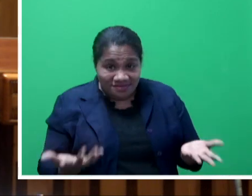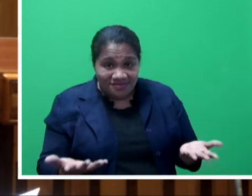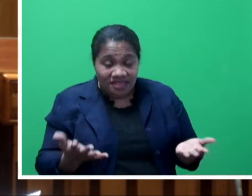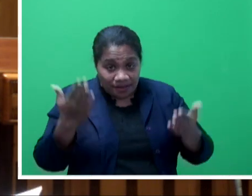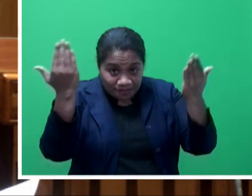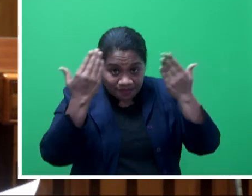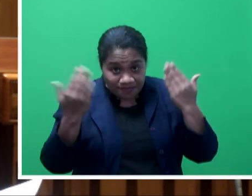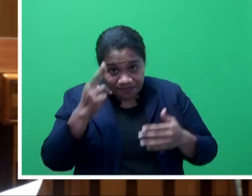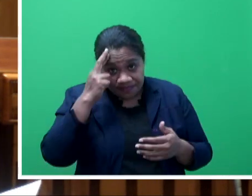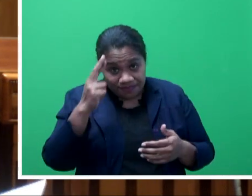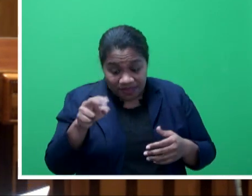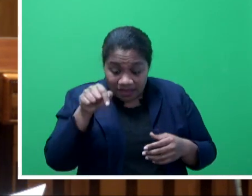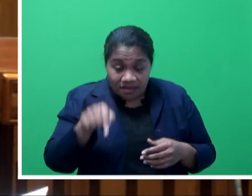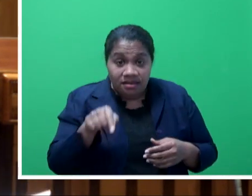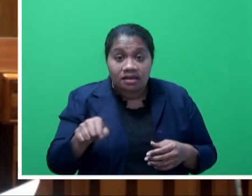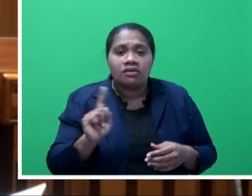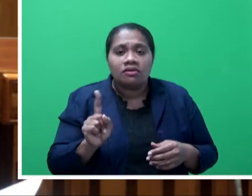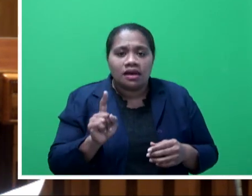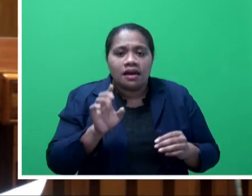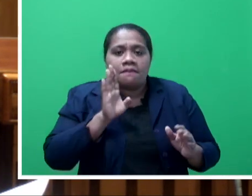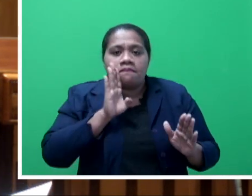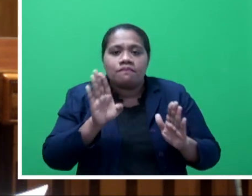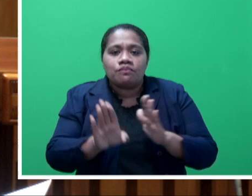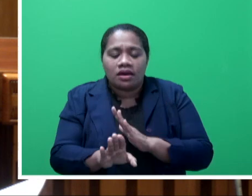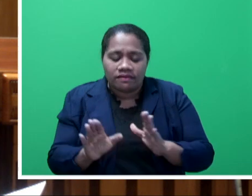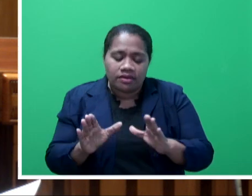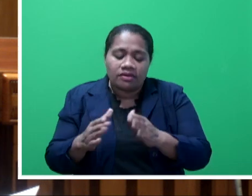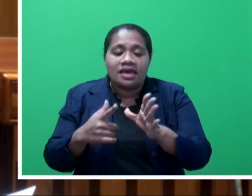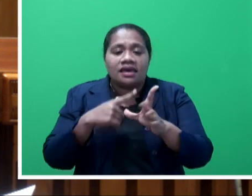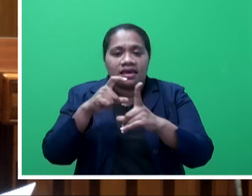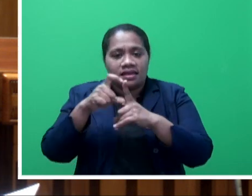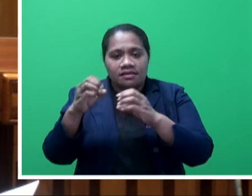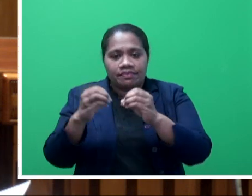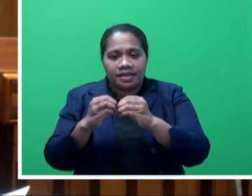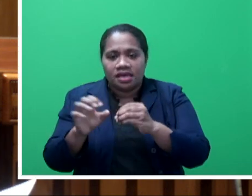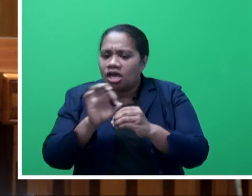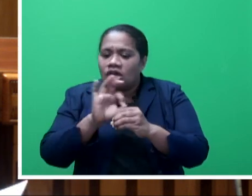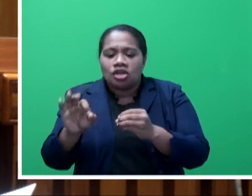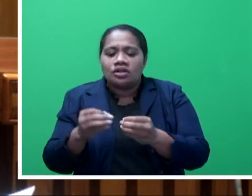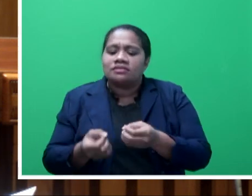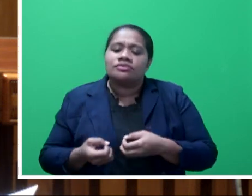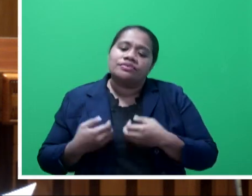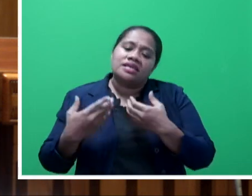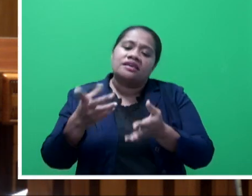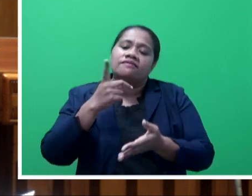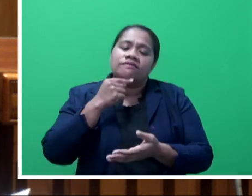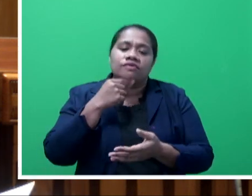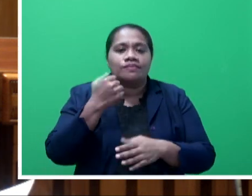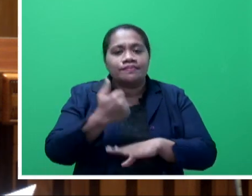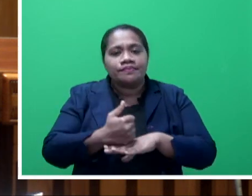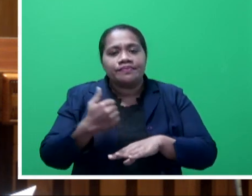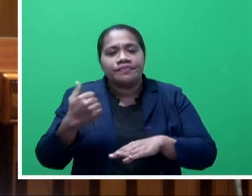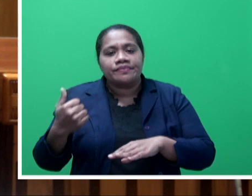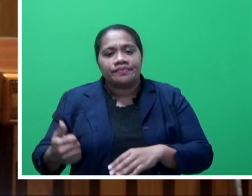sir, this is the private sector arm of ADB, not the ones that gives loans to governments on concessional basis. This